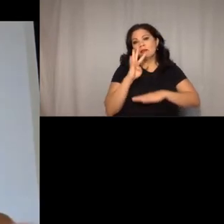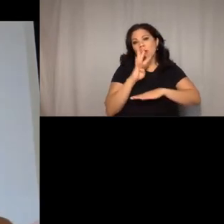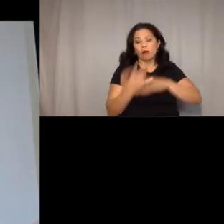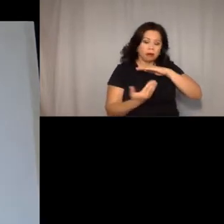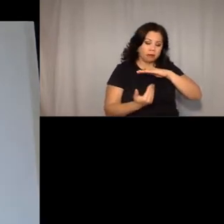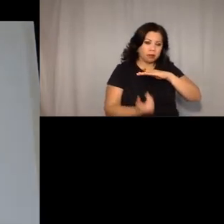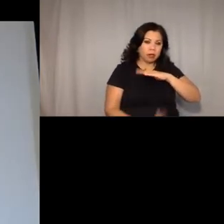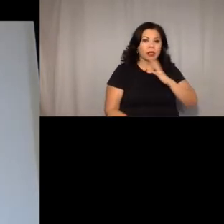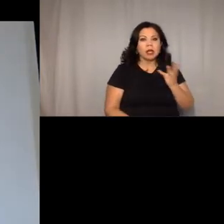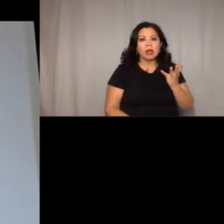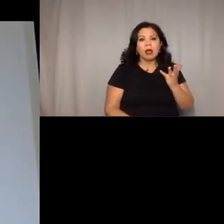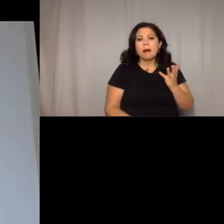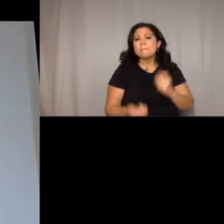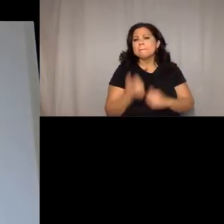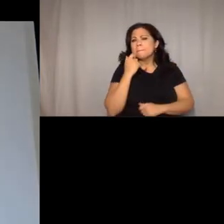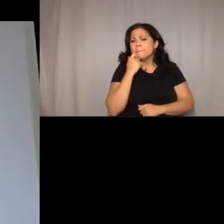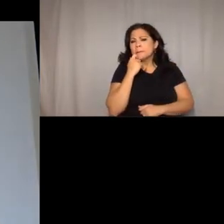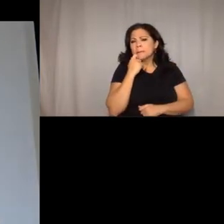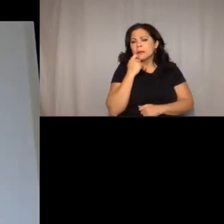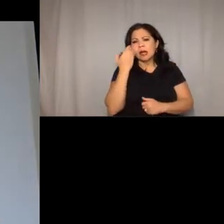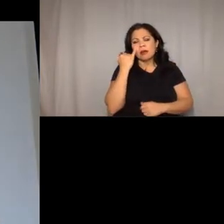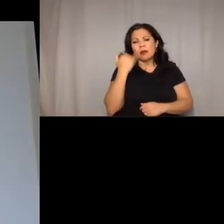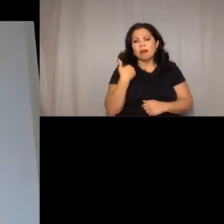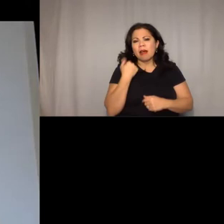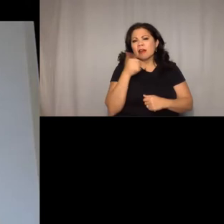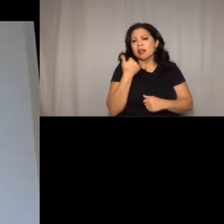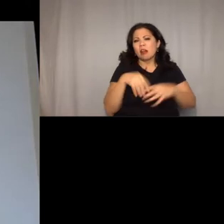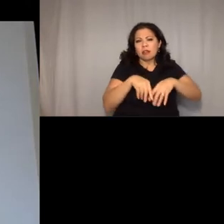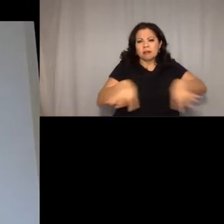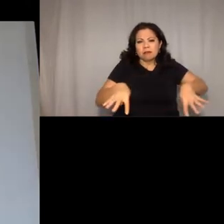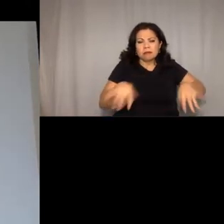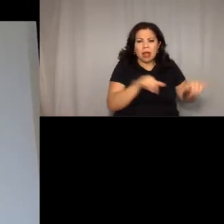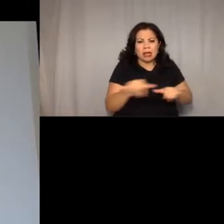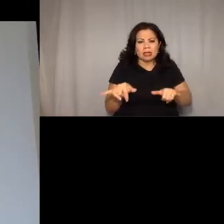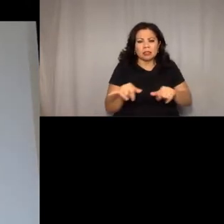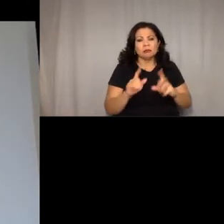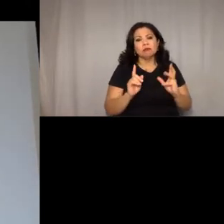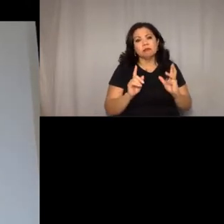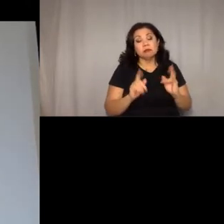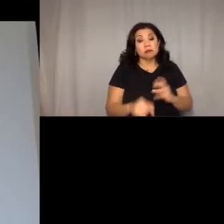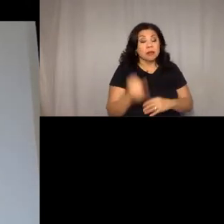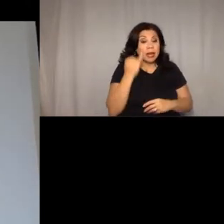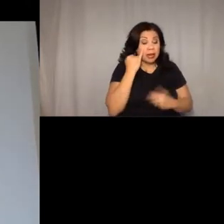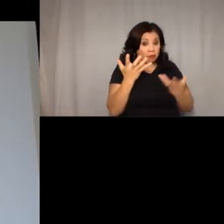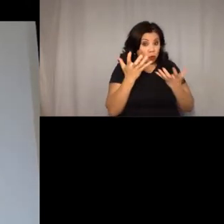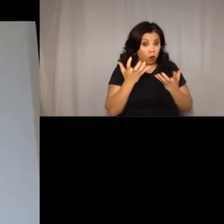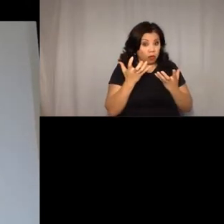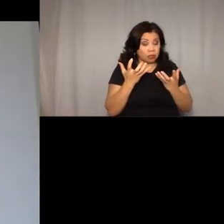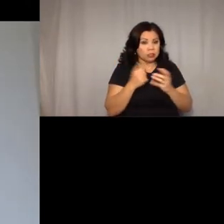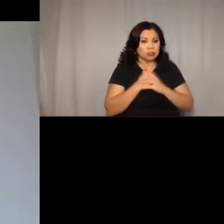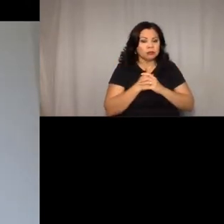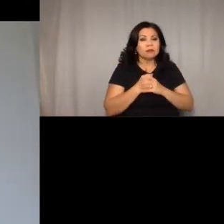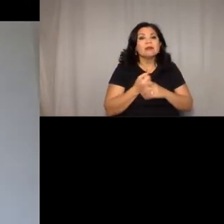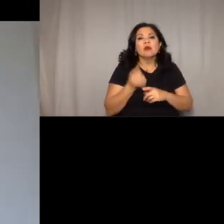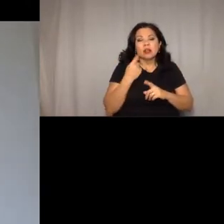15. And I'm not sure if they have another factor in common, but if you had wanted, if you